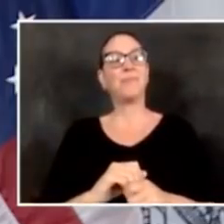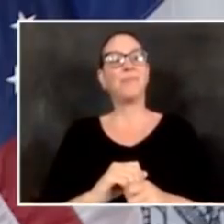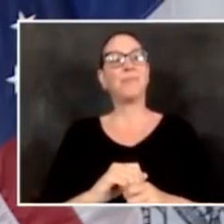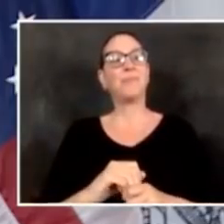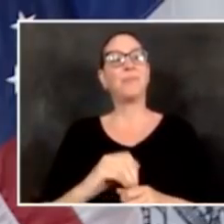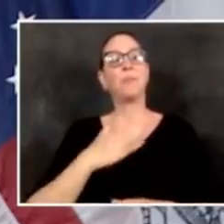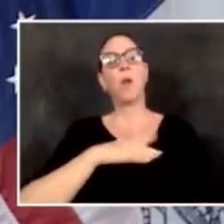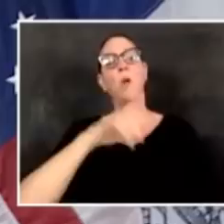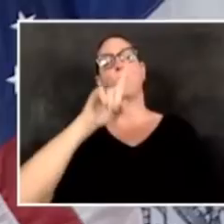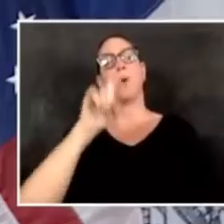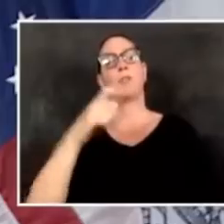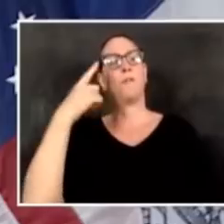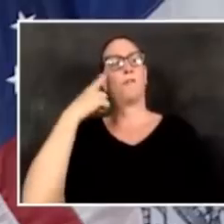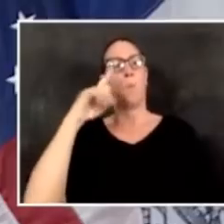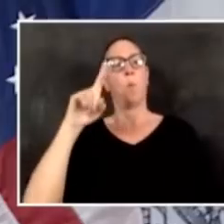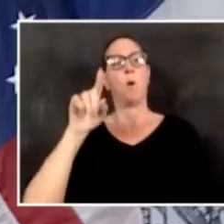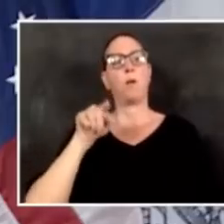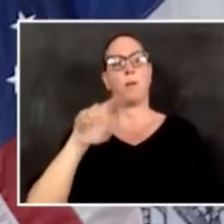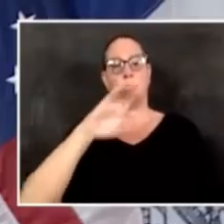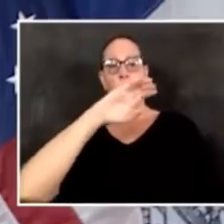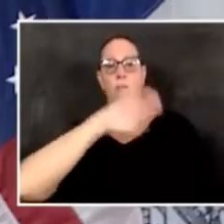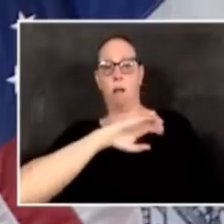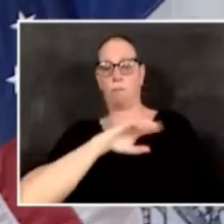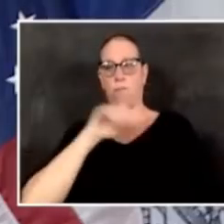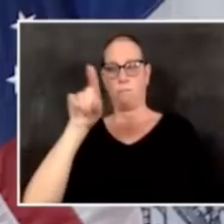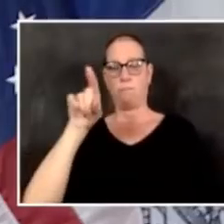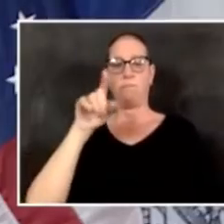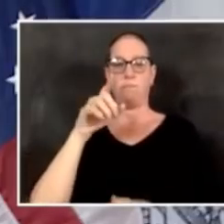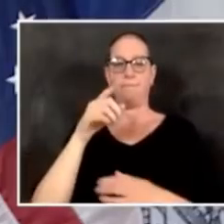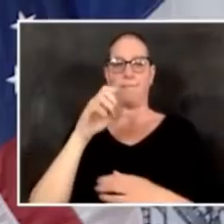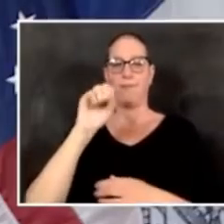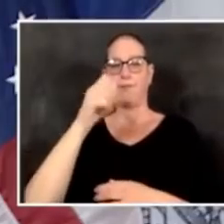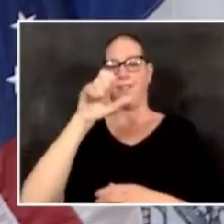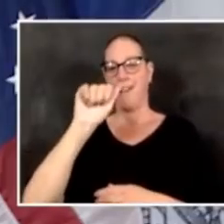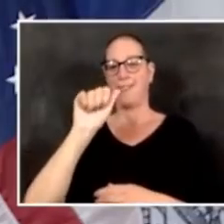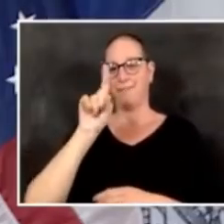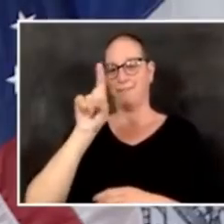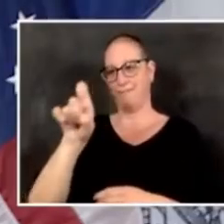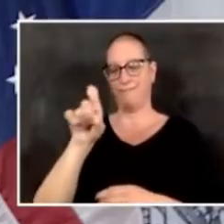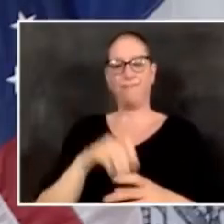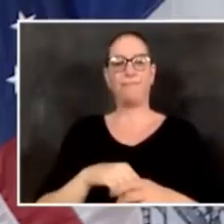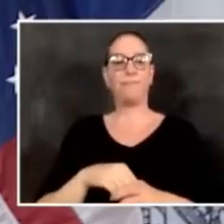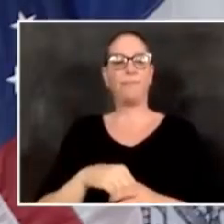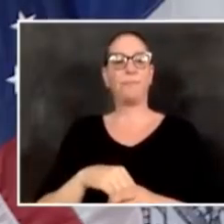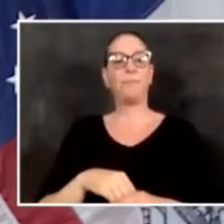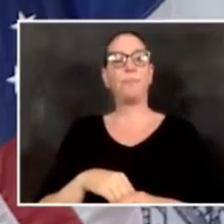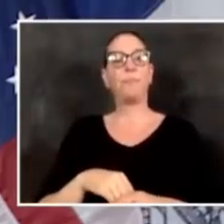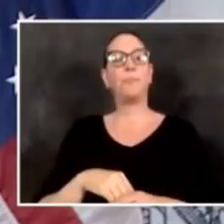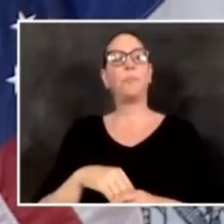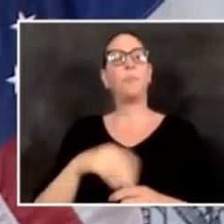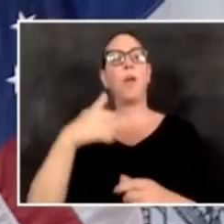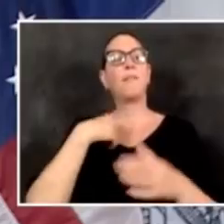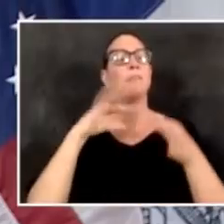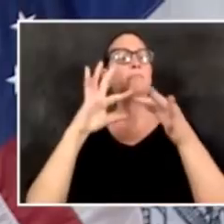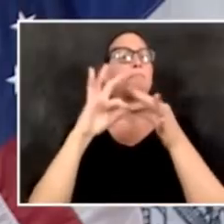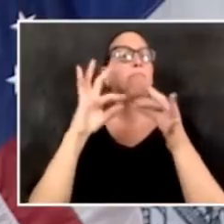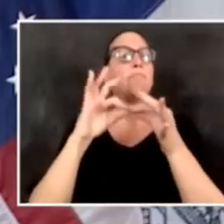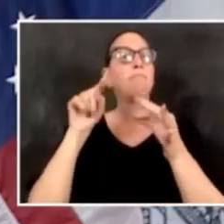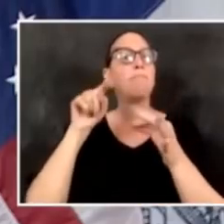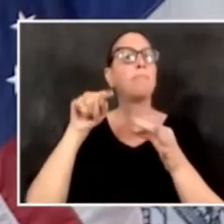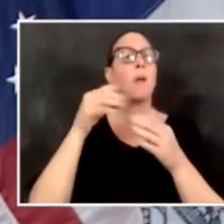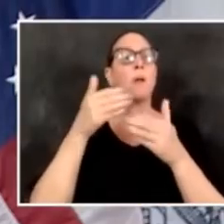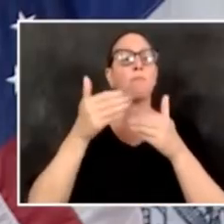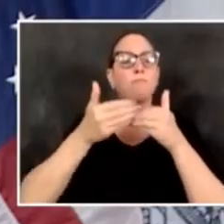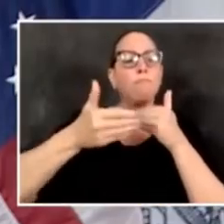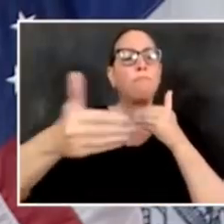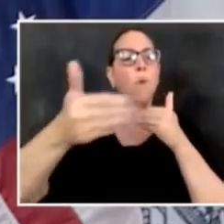Shea. You said earlier this morning that you'll be making a lot of adjustments going forward on how to monitor and enforce